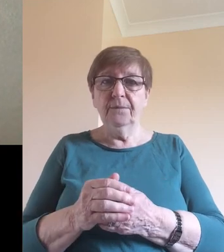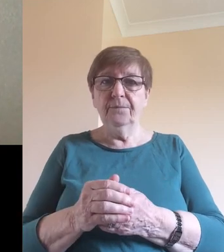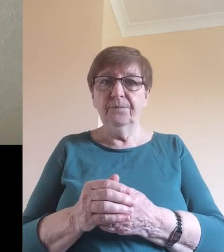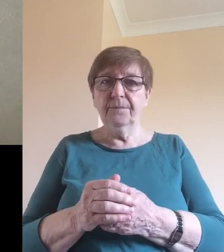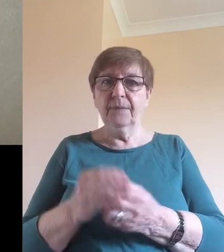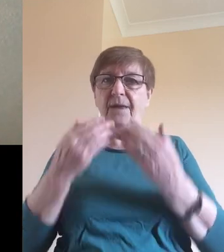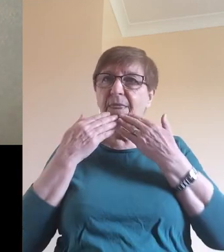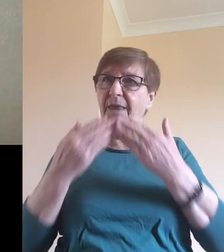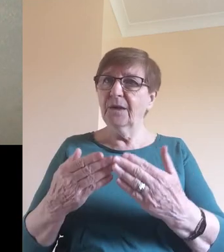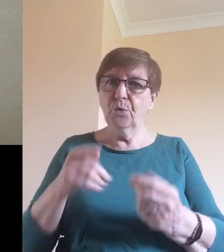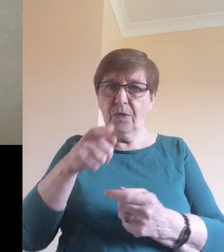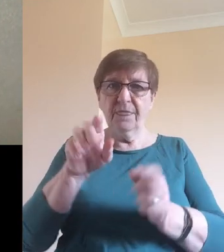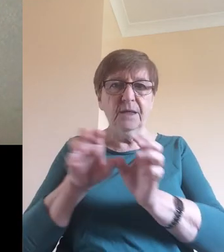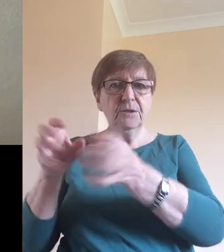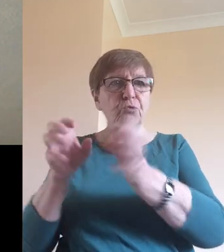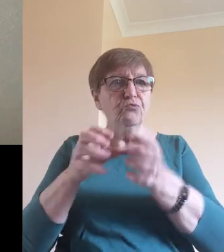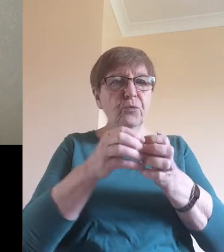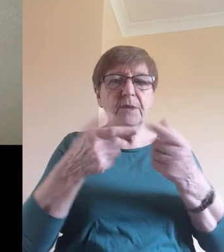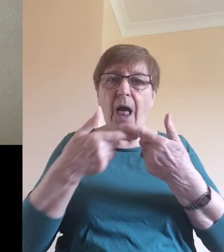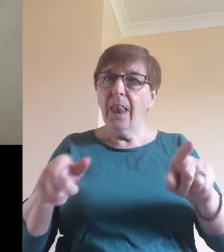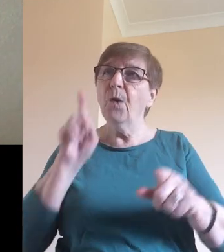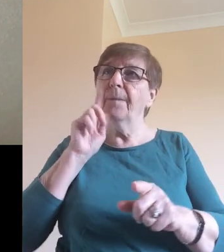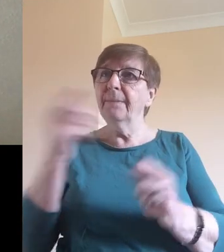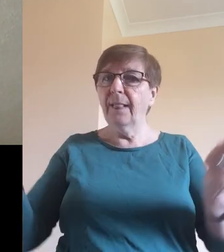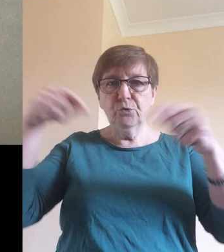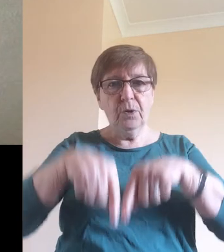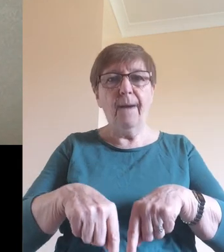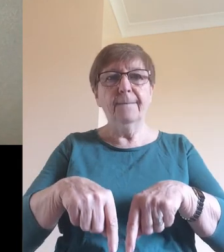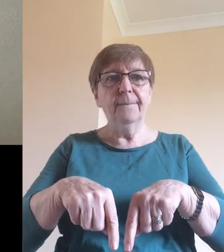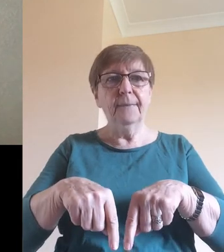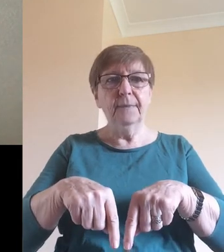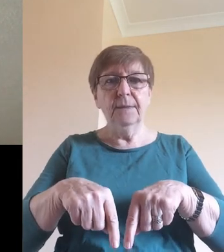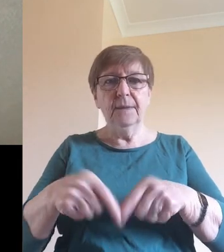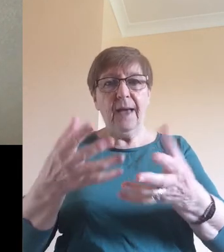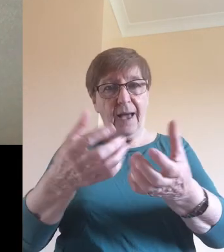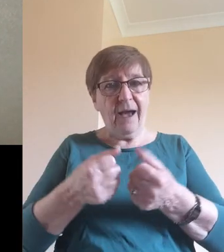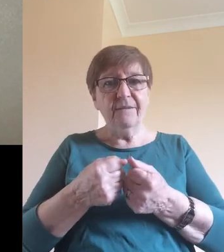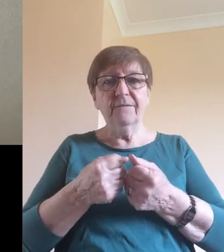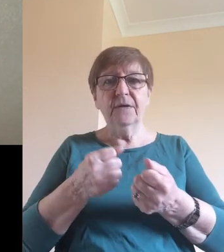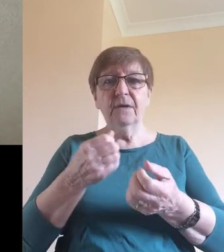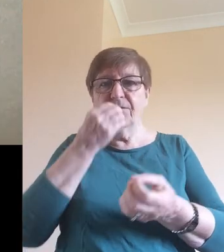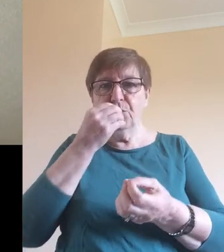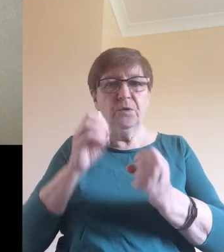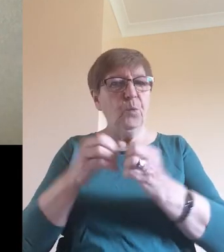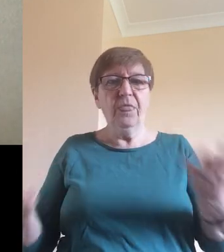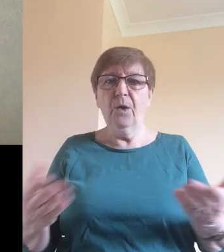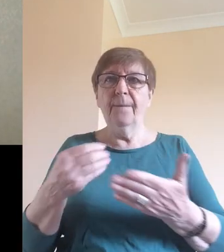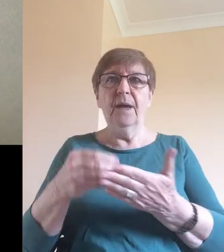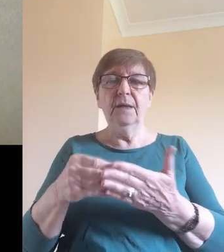Thank you that these organisations allow people to buy with no money.